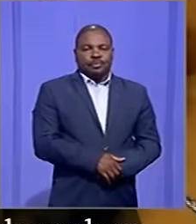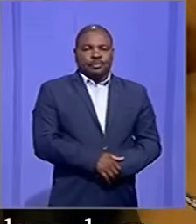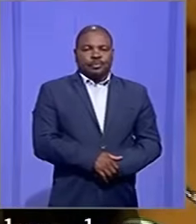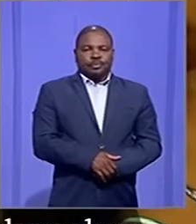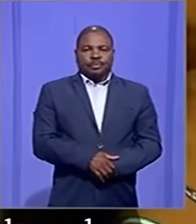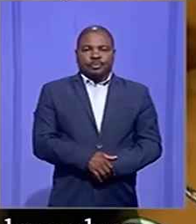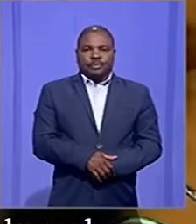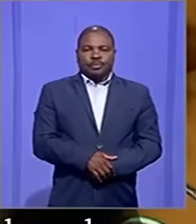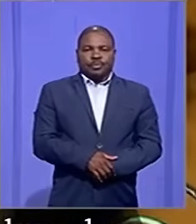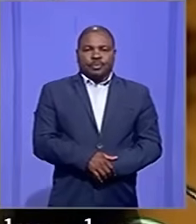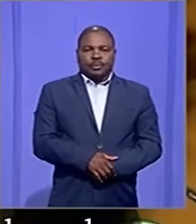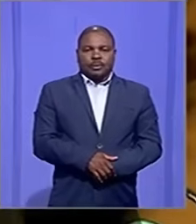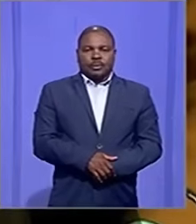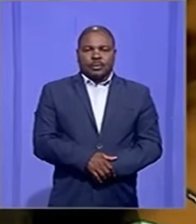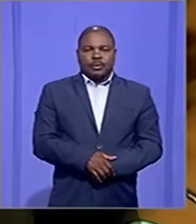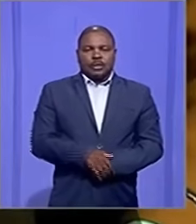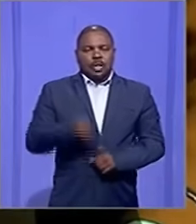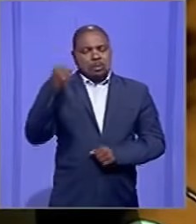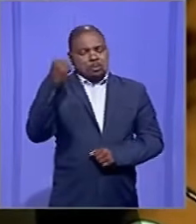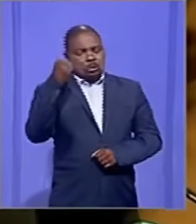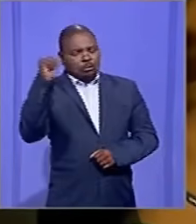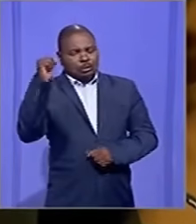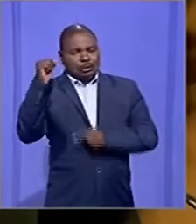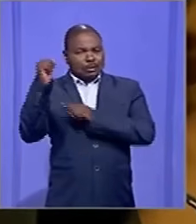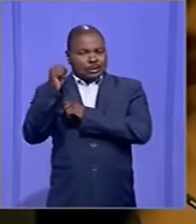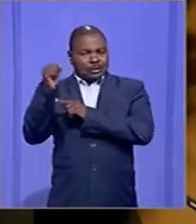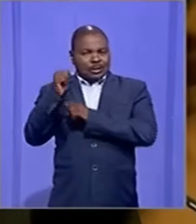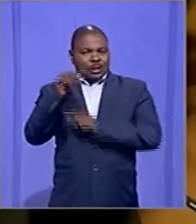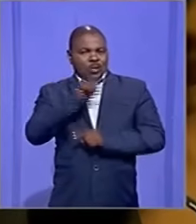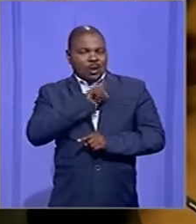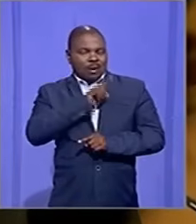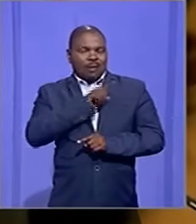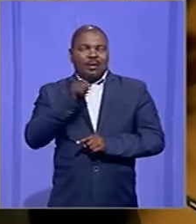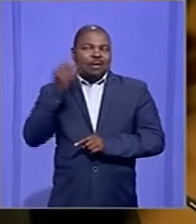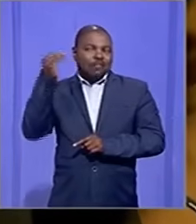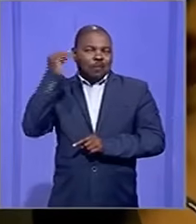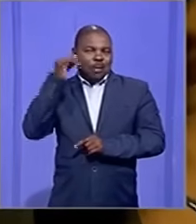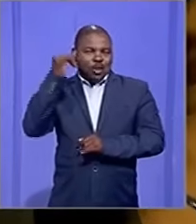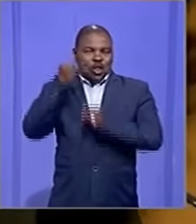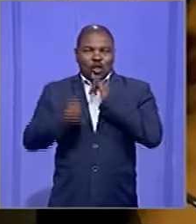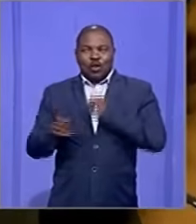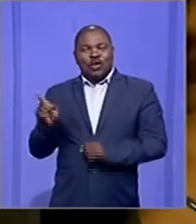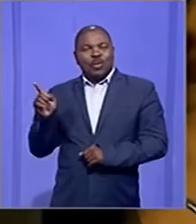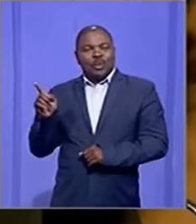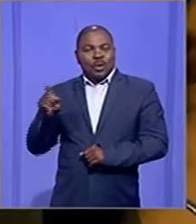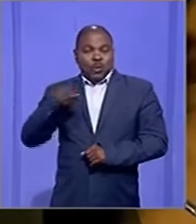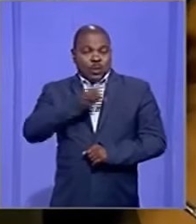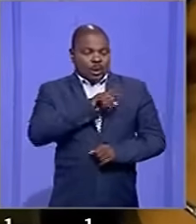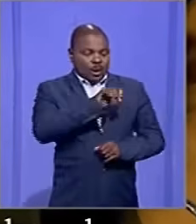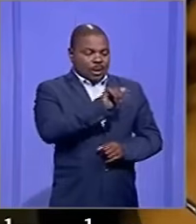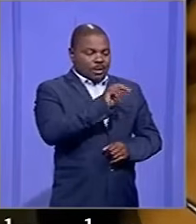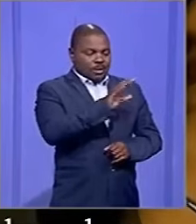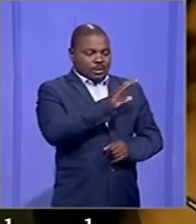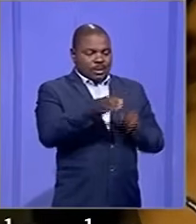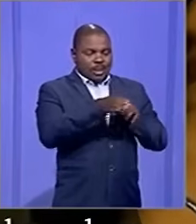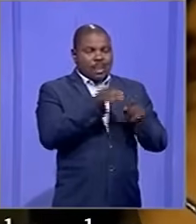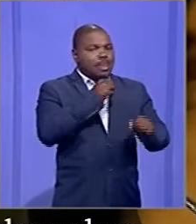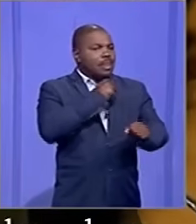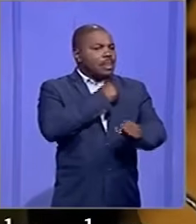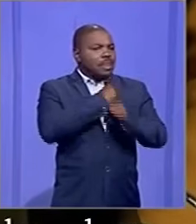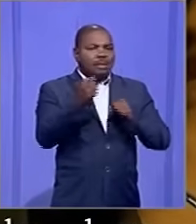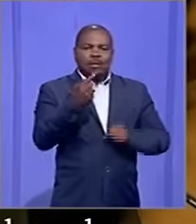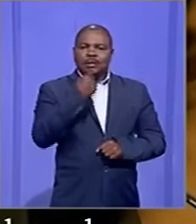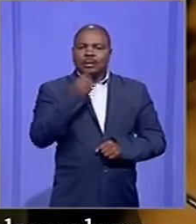The protest is protesting on the basis of disinformation. Because the ANC have never said that is going